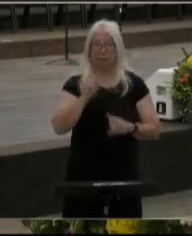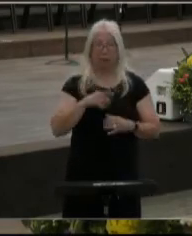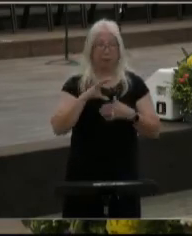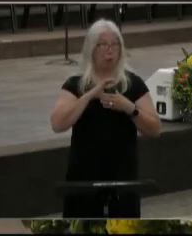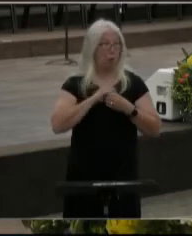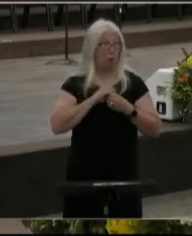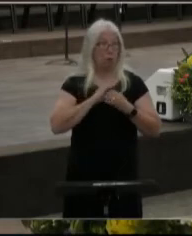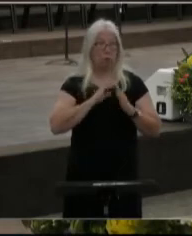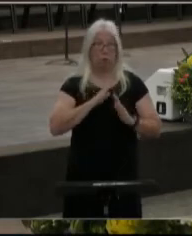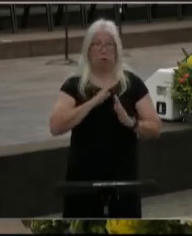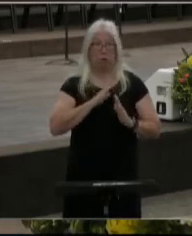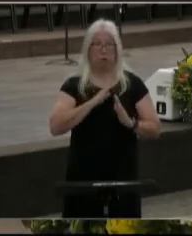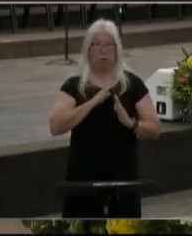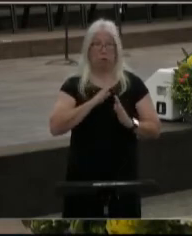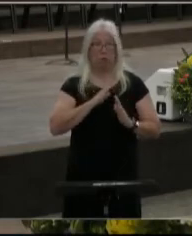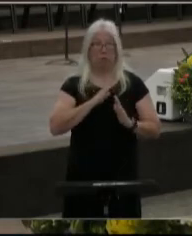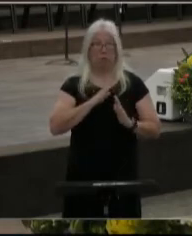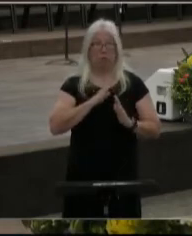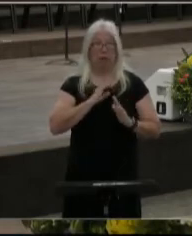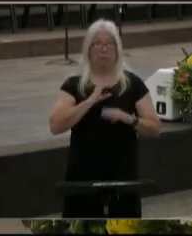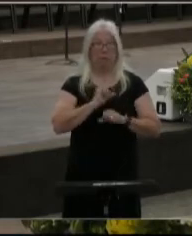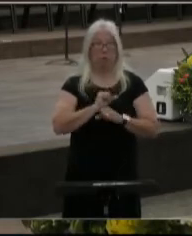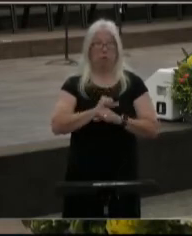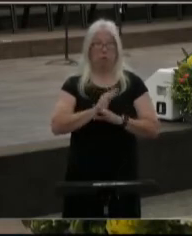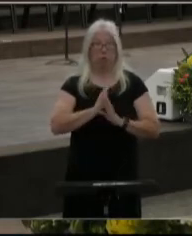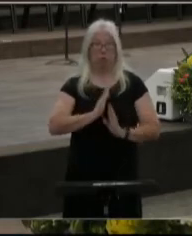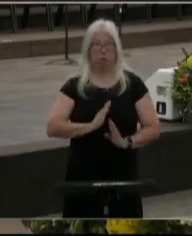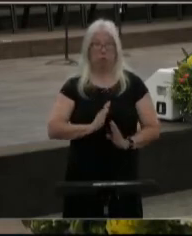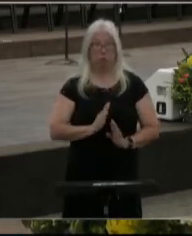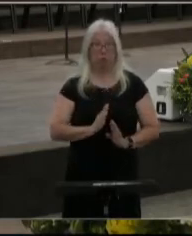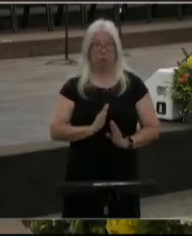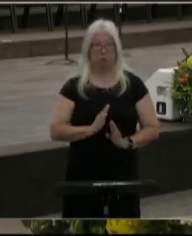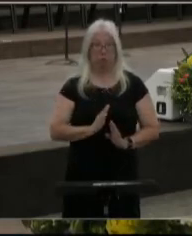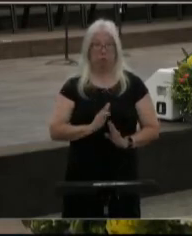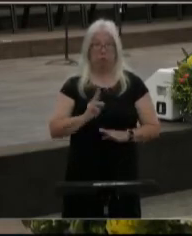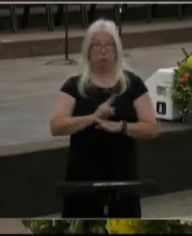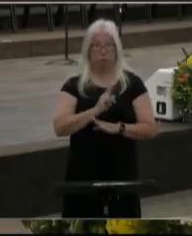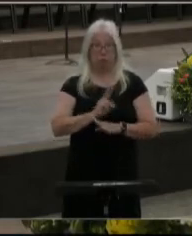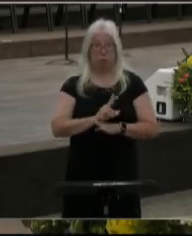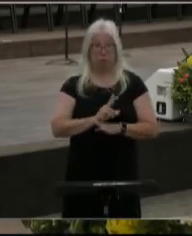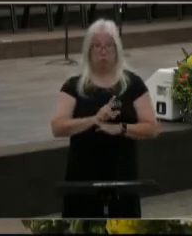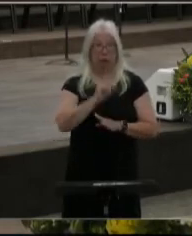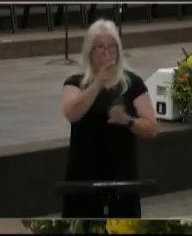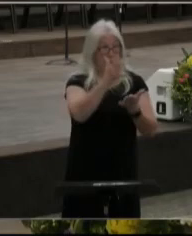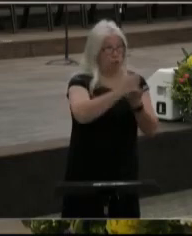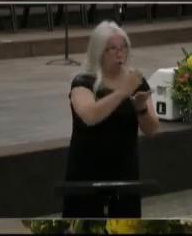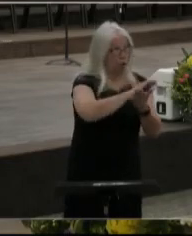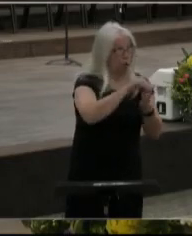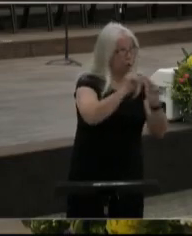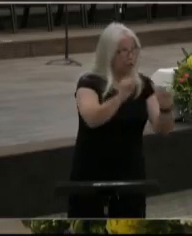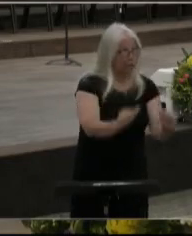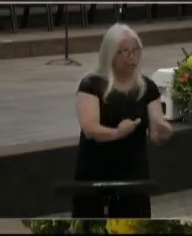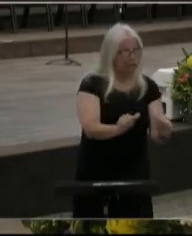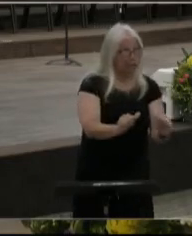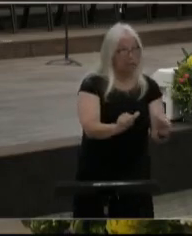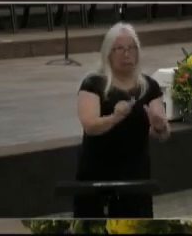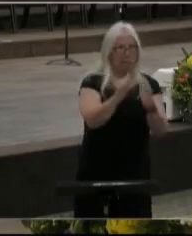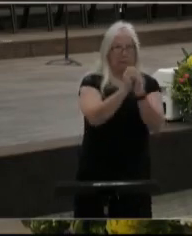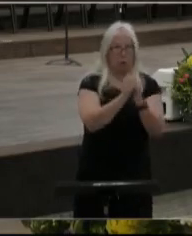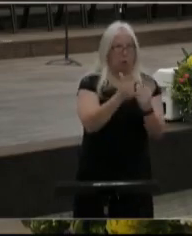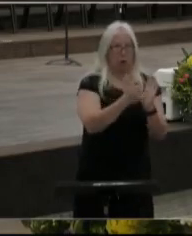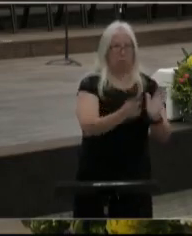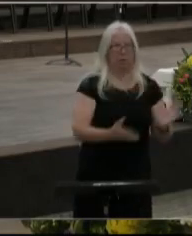owner. I'm just the steward. And so I want you to earn all you can, but don't worship